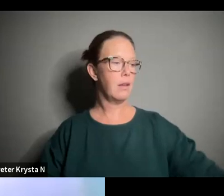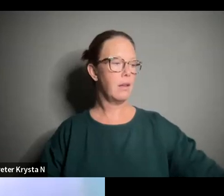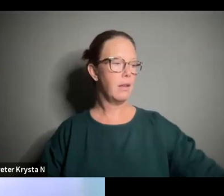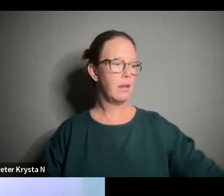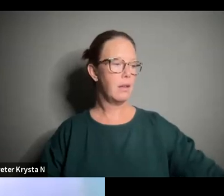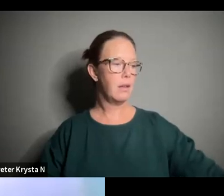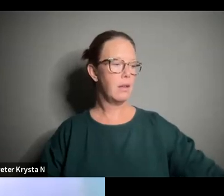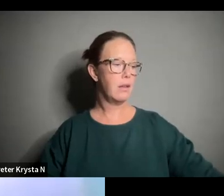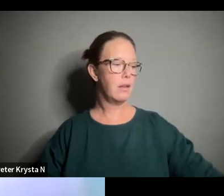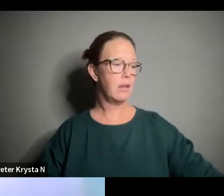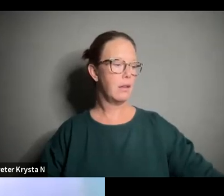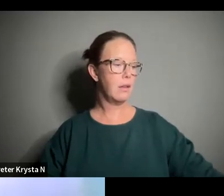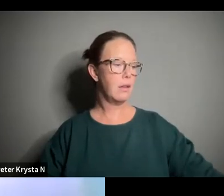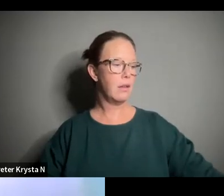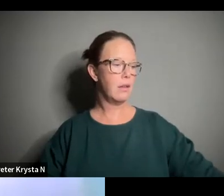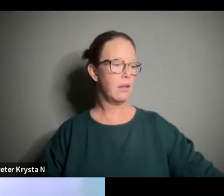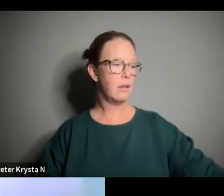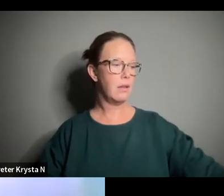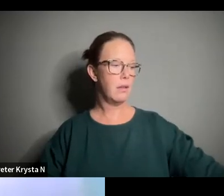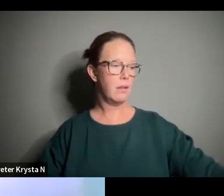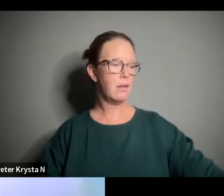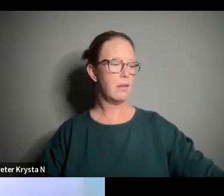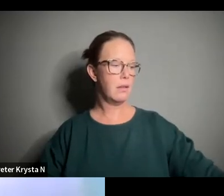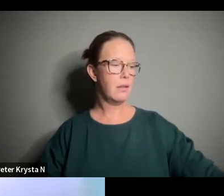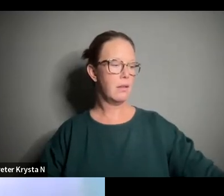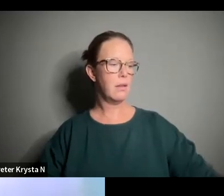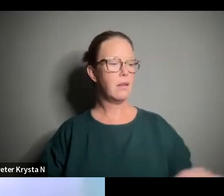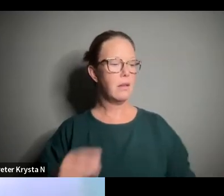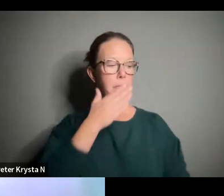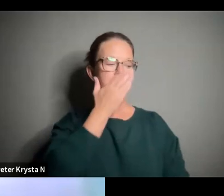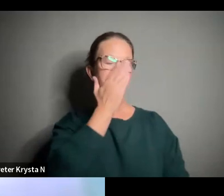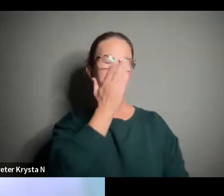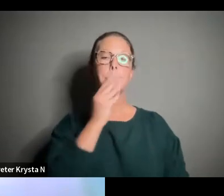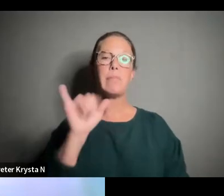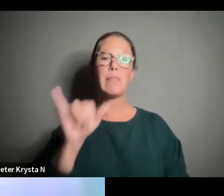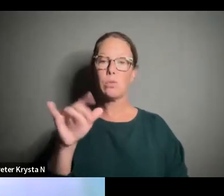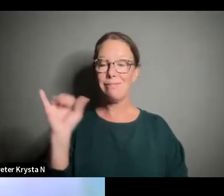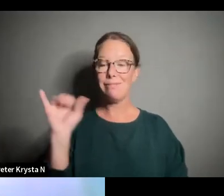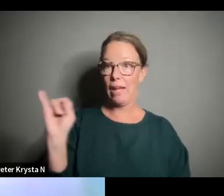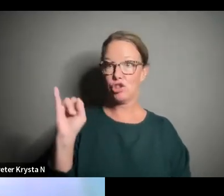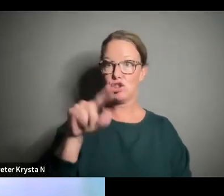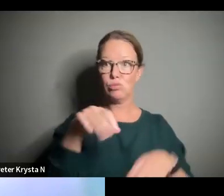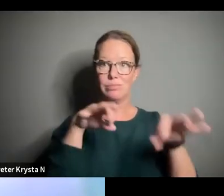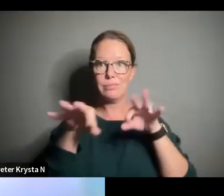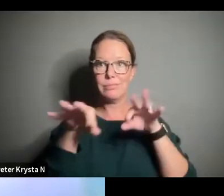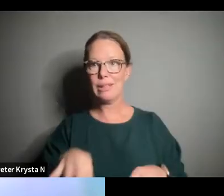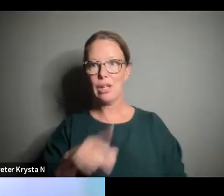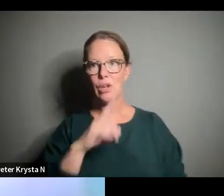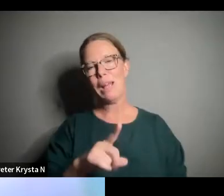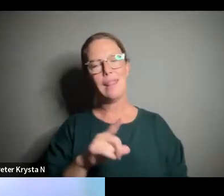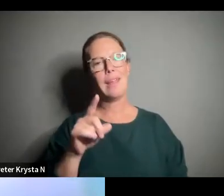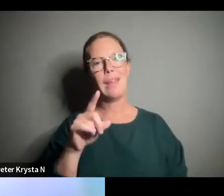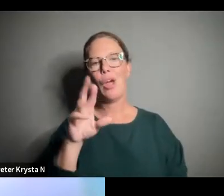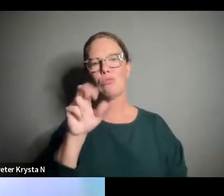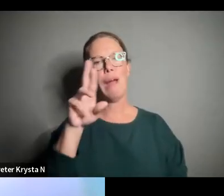infection, which is pneumonias. And so. And those infections that you described, they're pretty unusual,